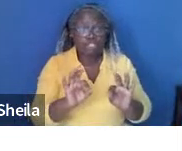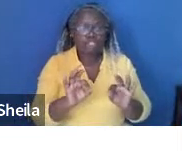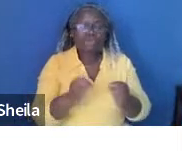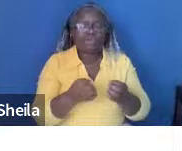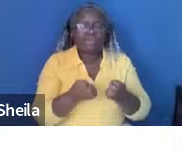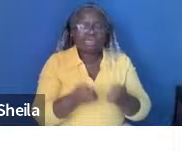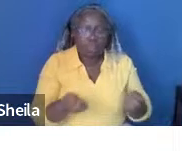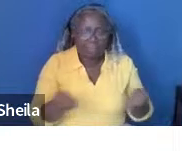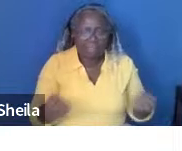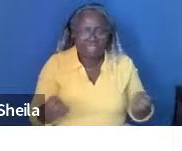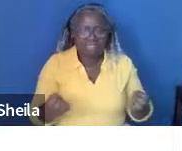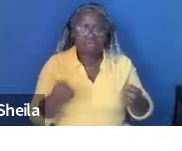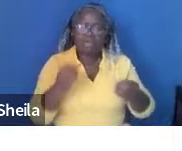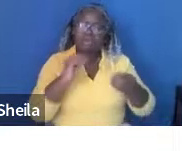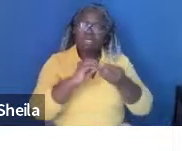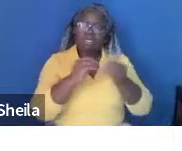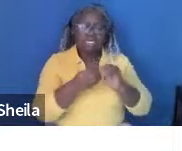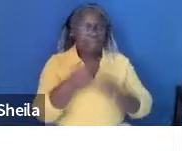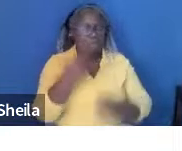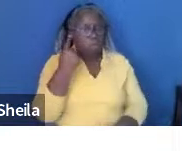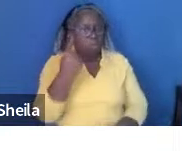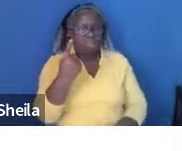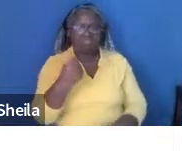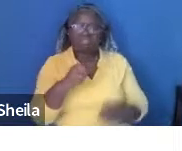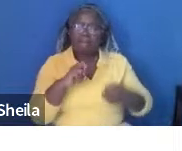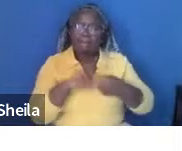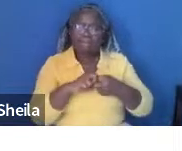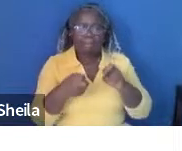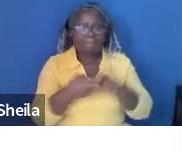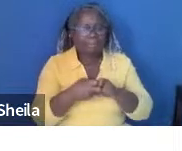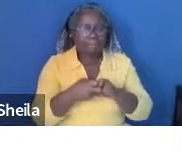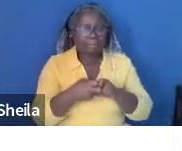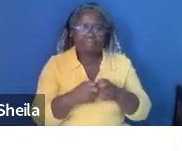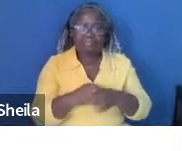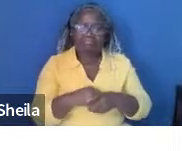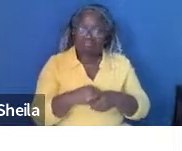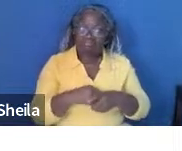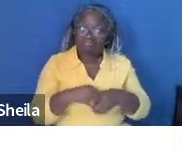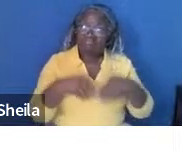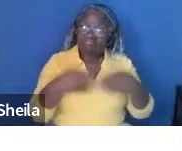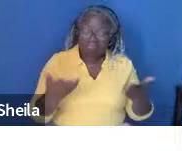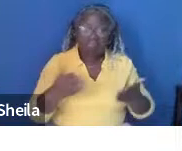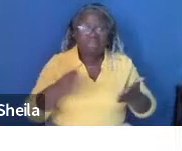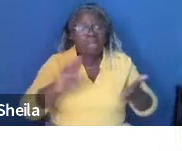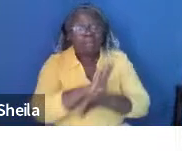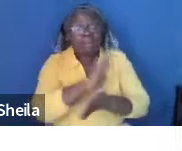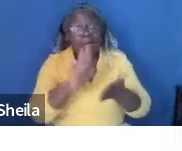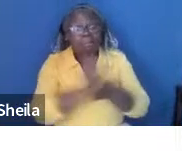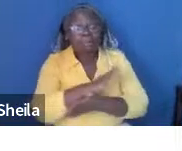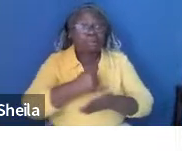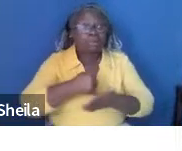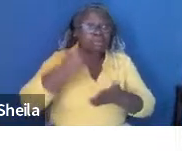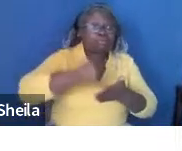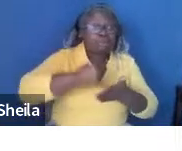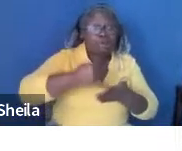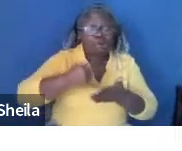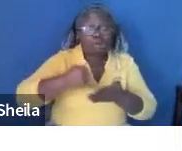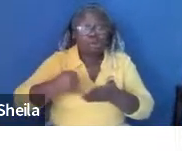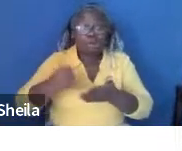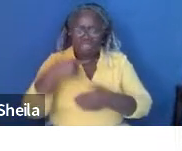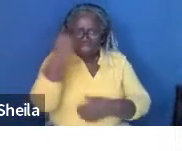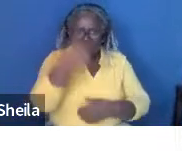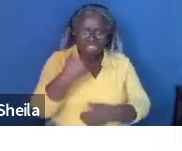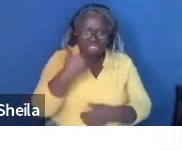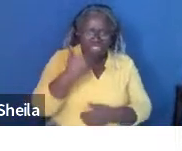it's pretty easy to design a building on paper to be accessible and to be big enough. But when the